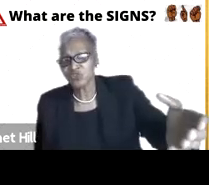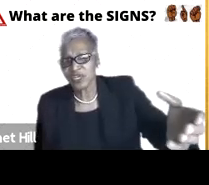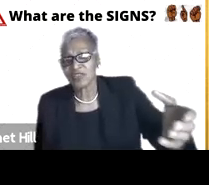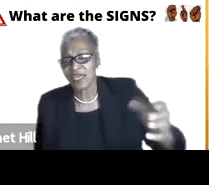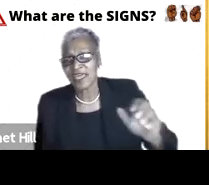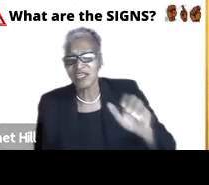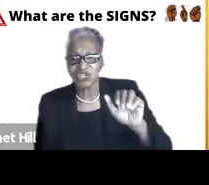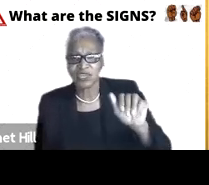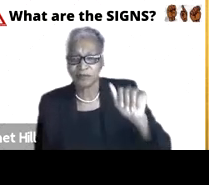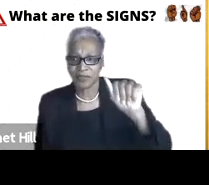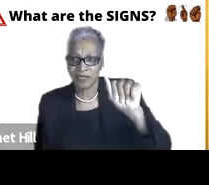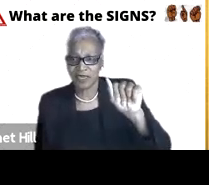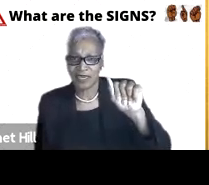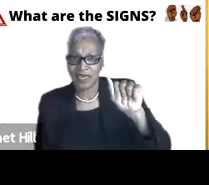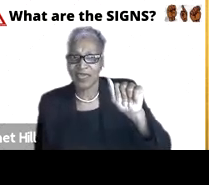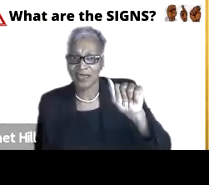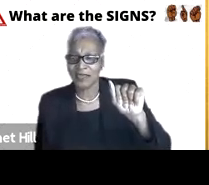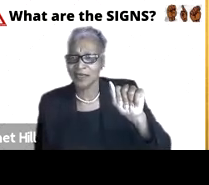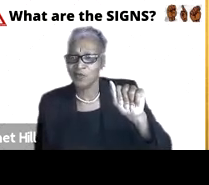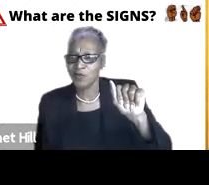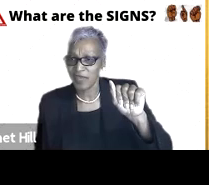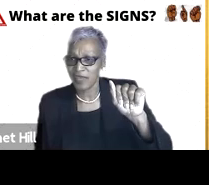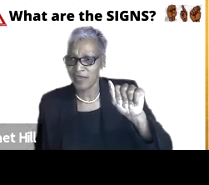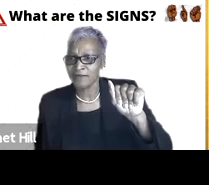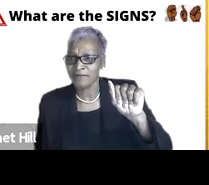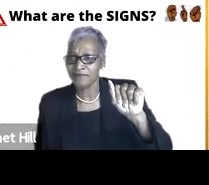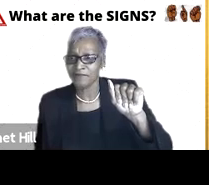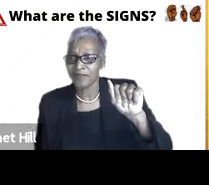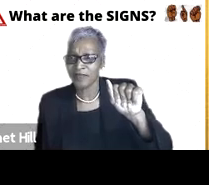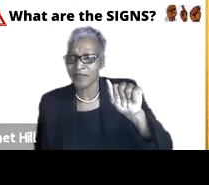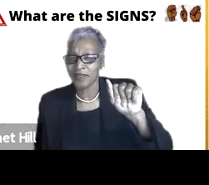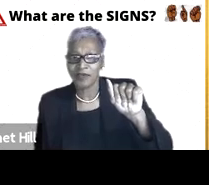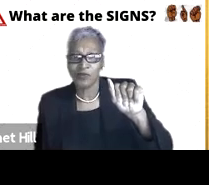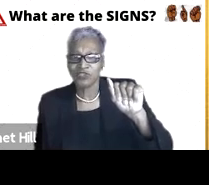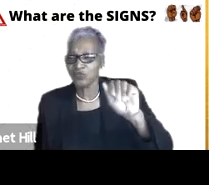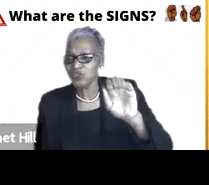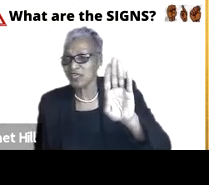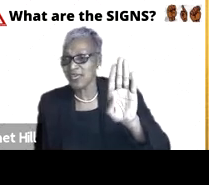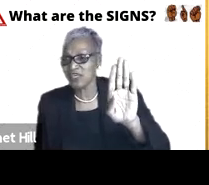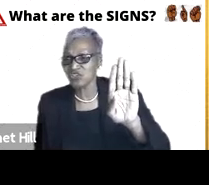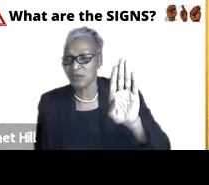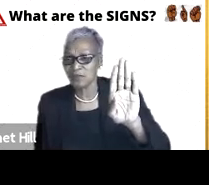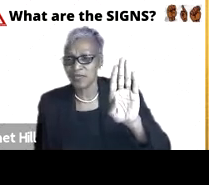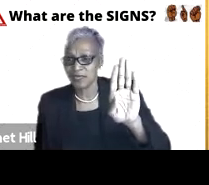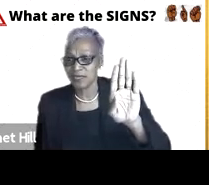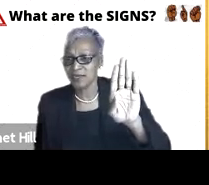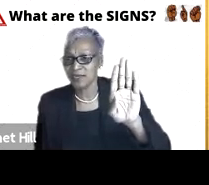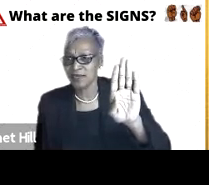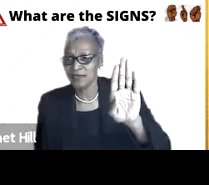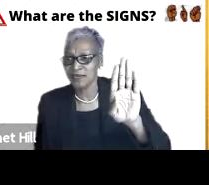we associate the handshape A with A. We associate the handshape